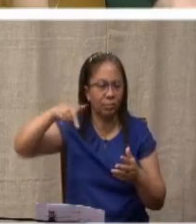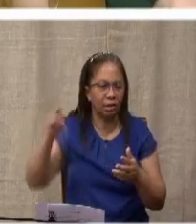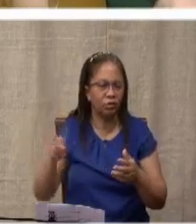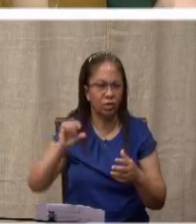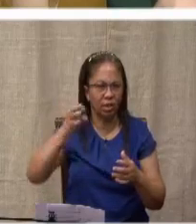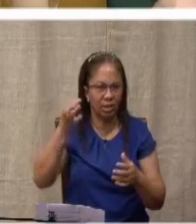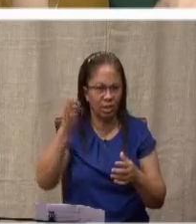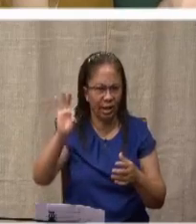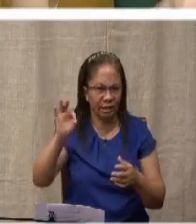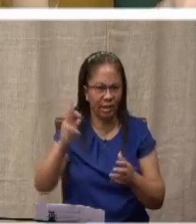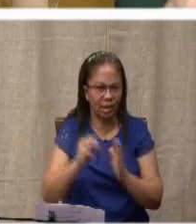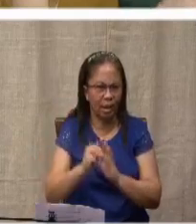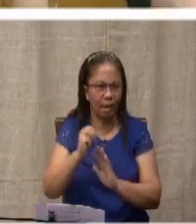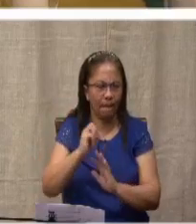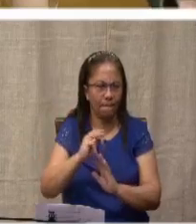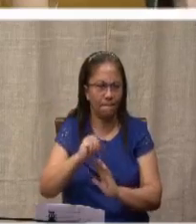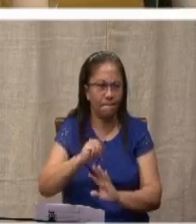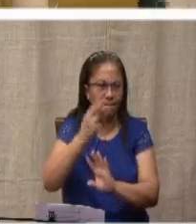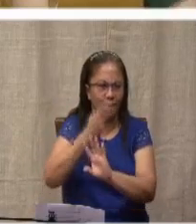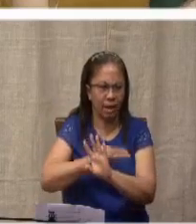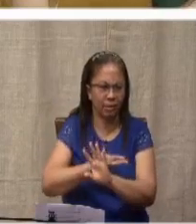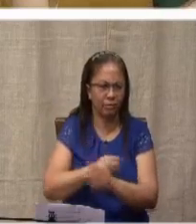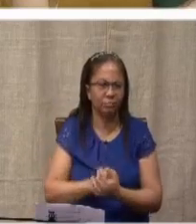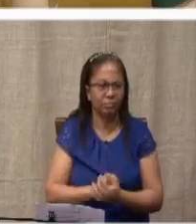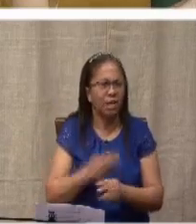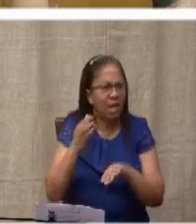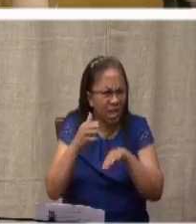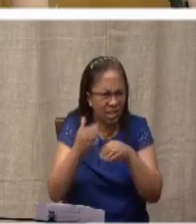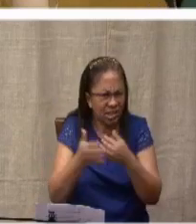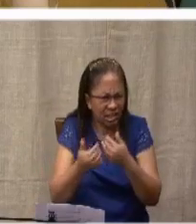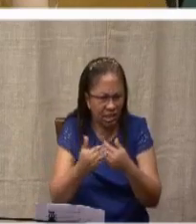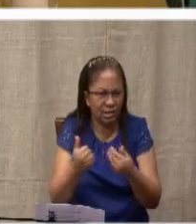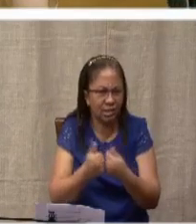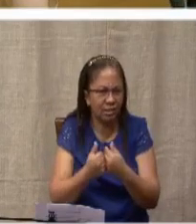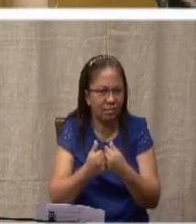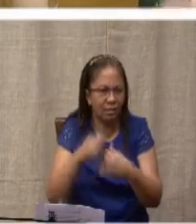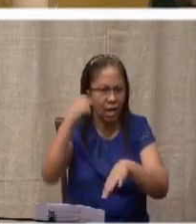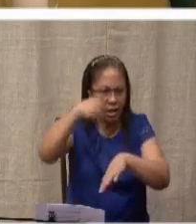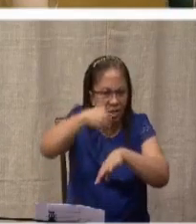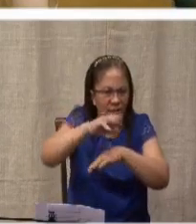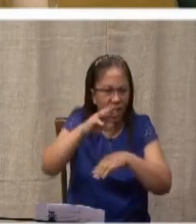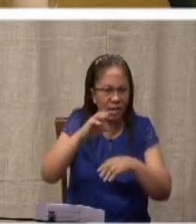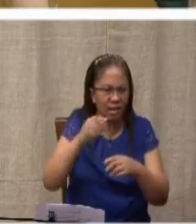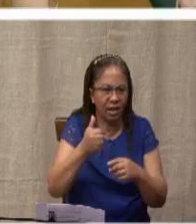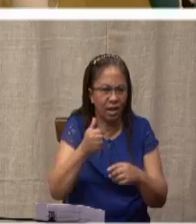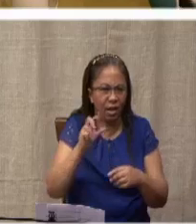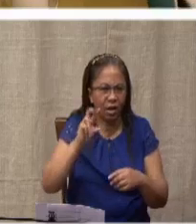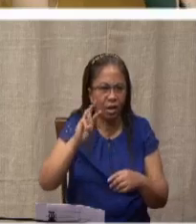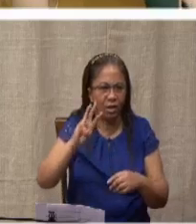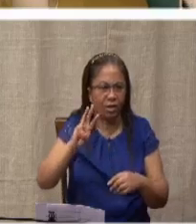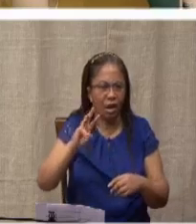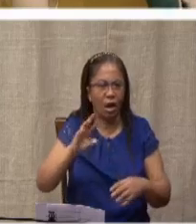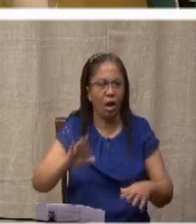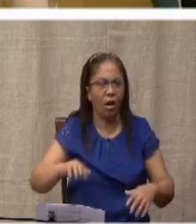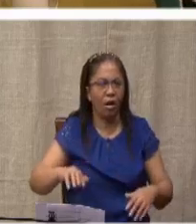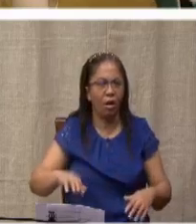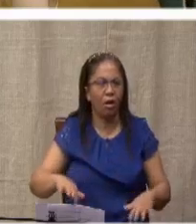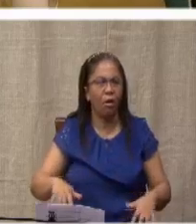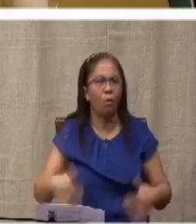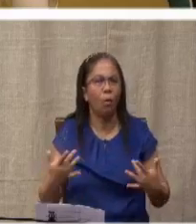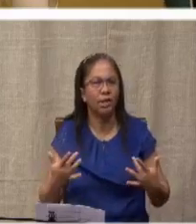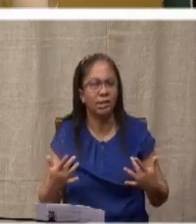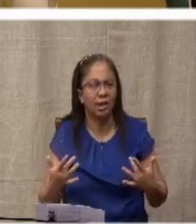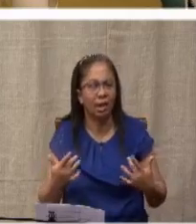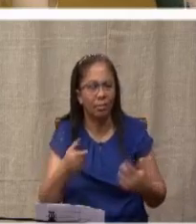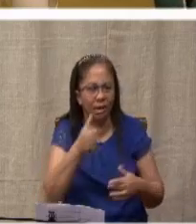of march we've made this so easy for you you can send us a whatsapp and you'll get the challenge every